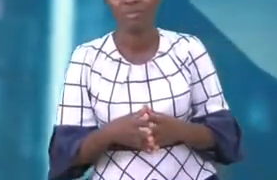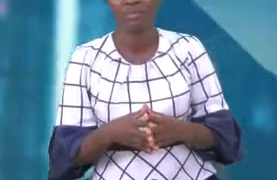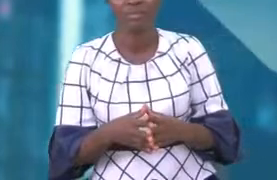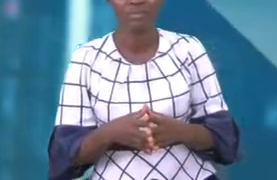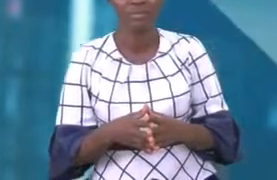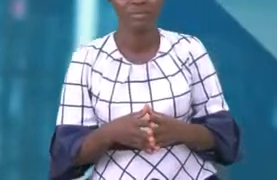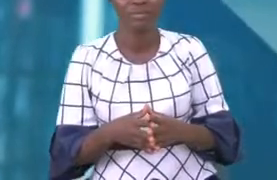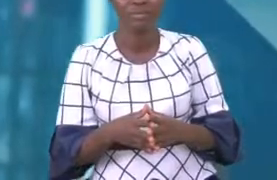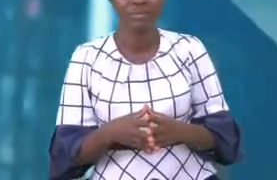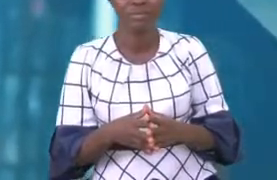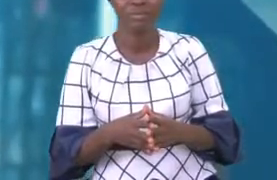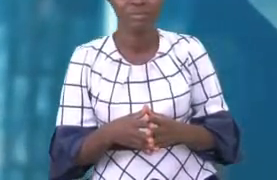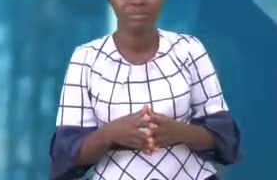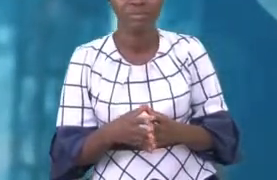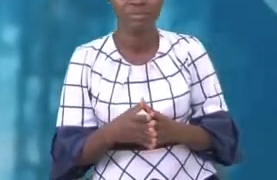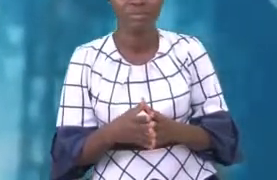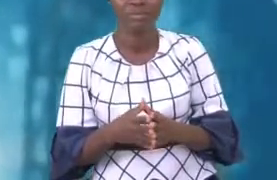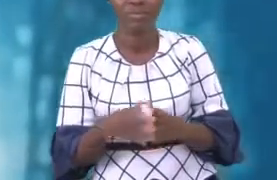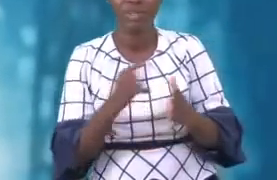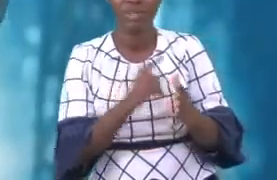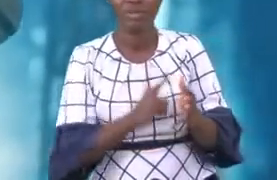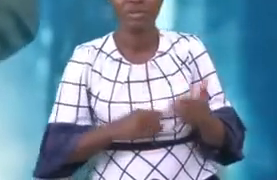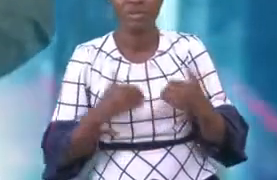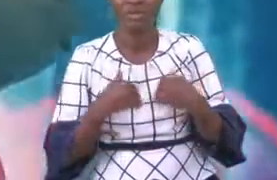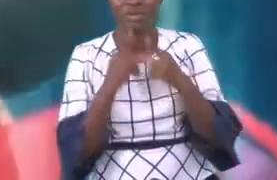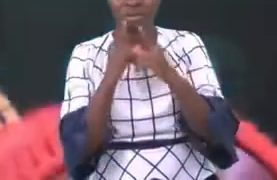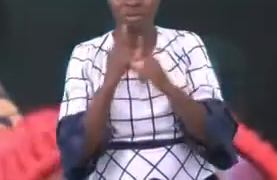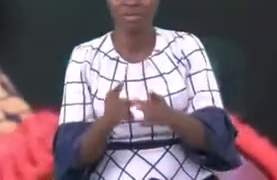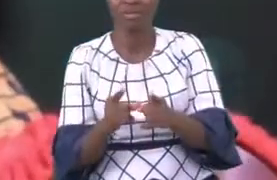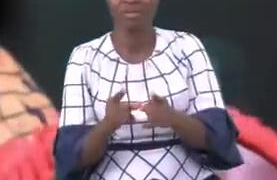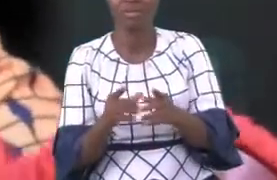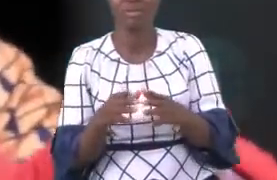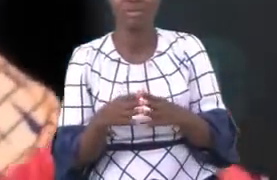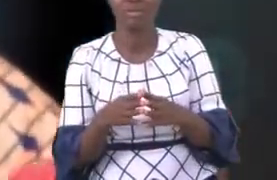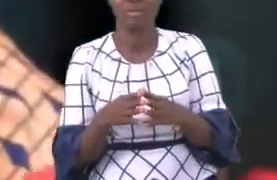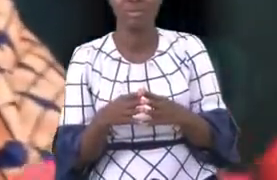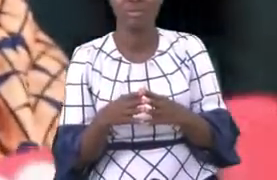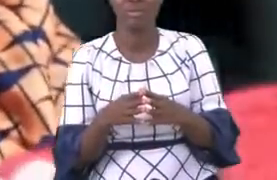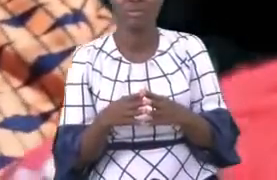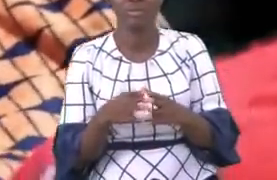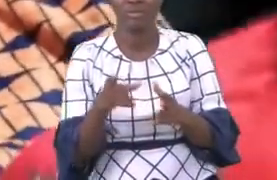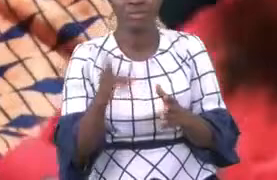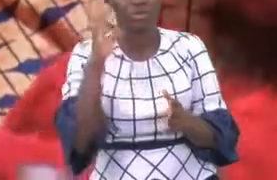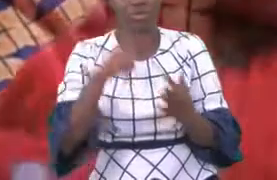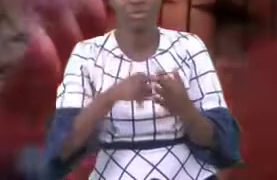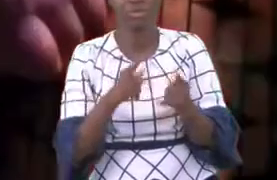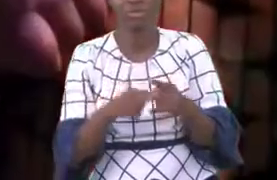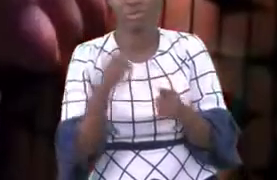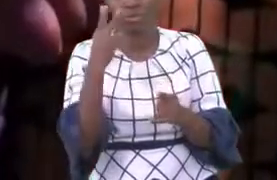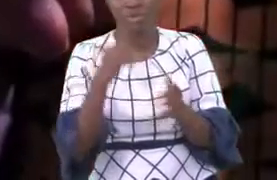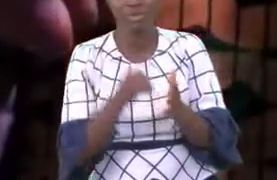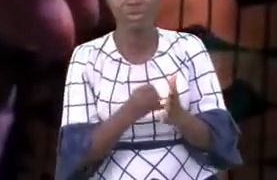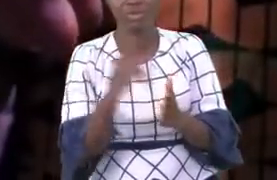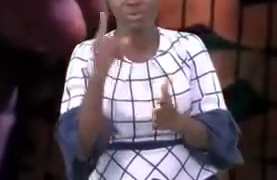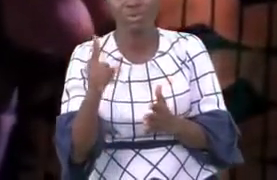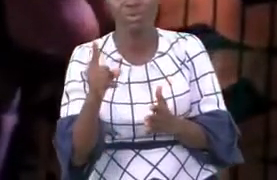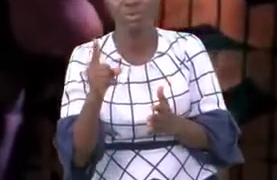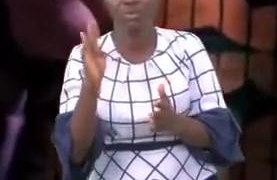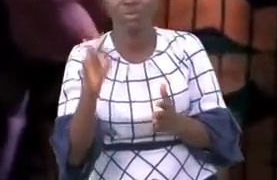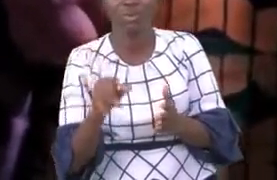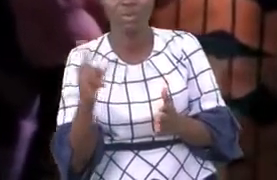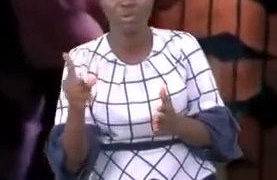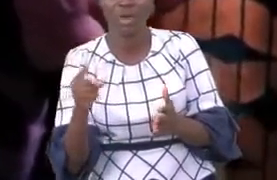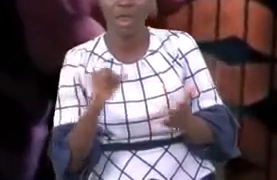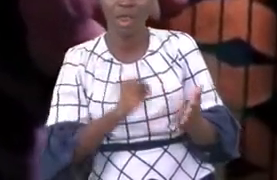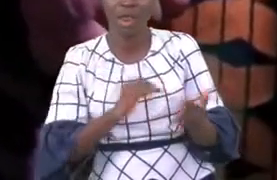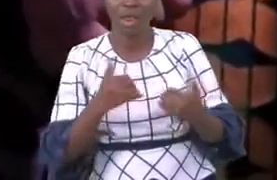prayers. You will begin to tick it one by one. Now I have ticked my own. The Lord is good, he has done it for